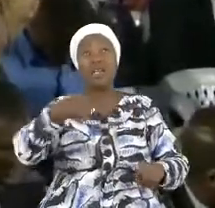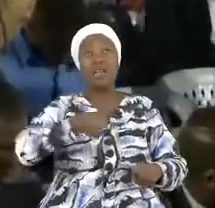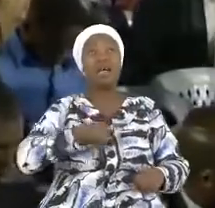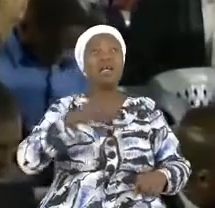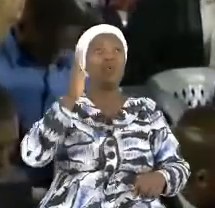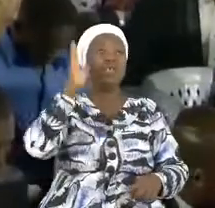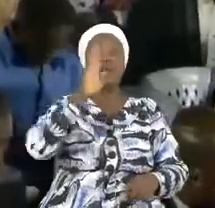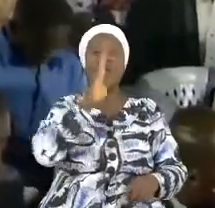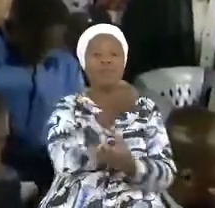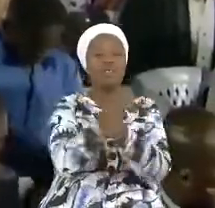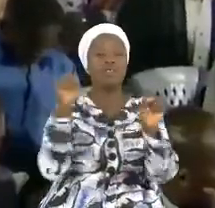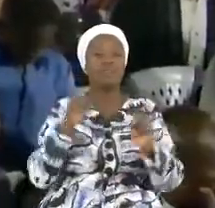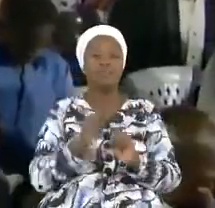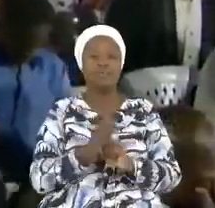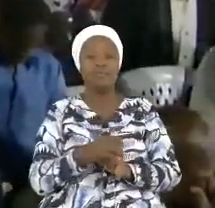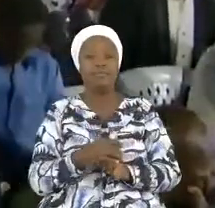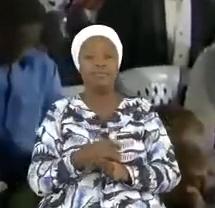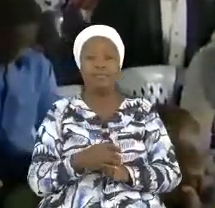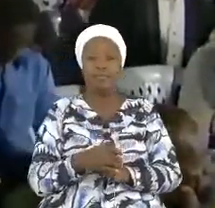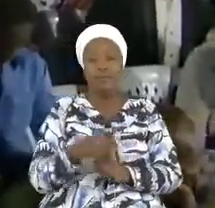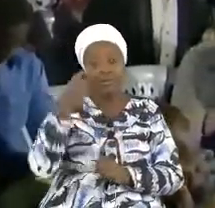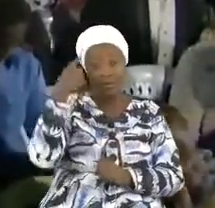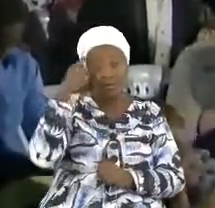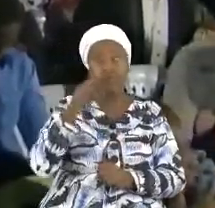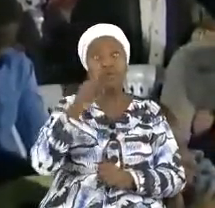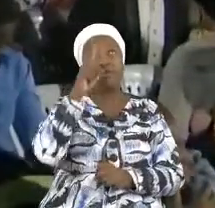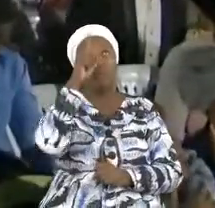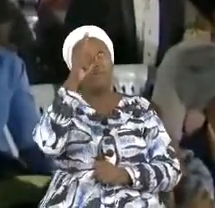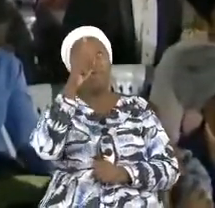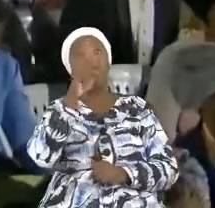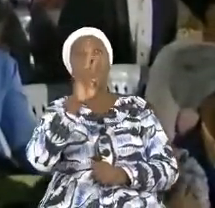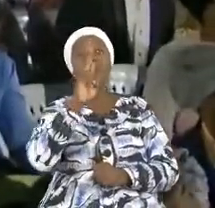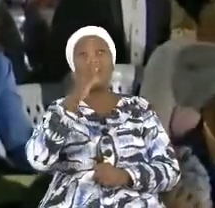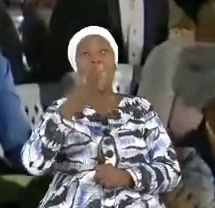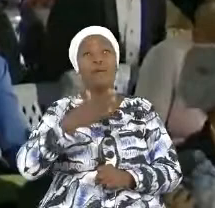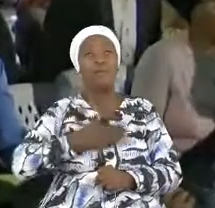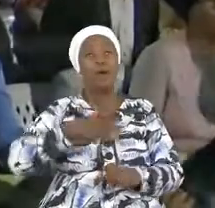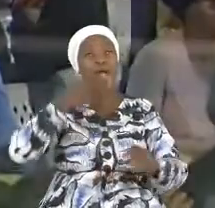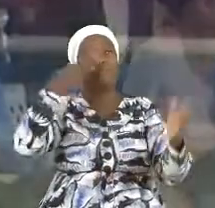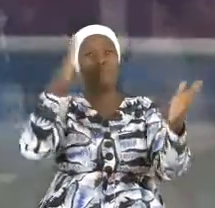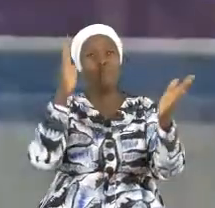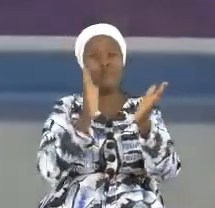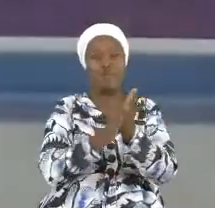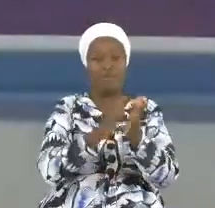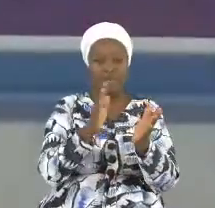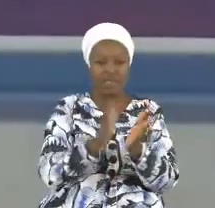For thou art my praise. The Lord will be